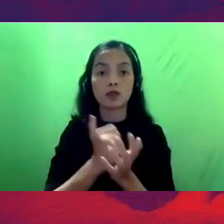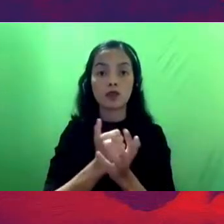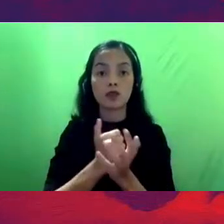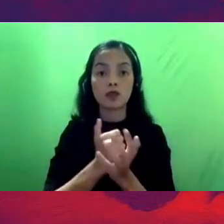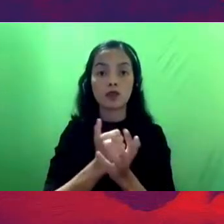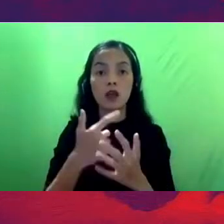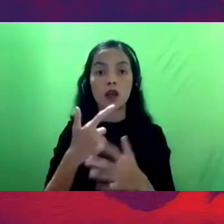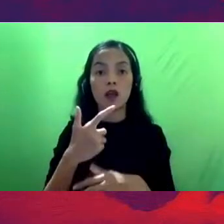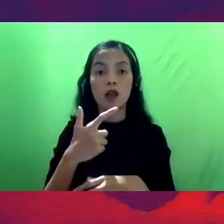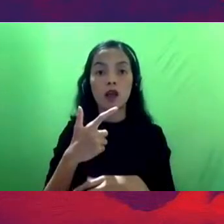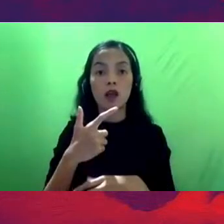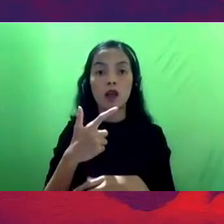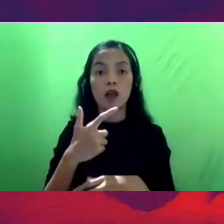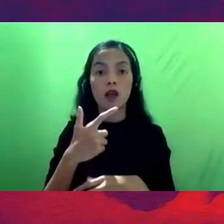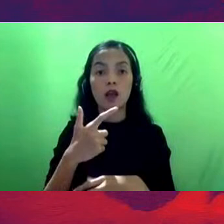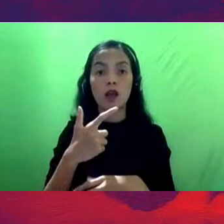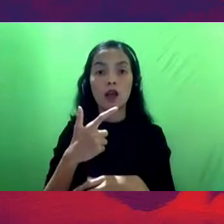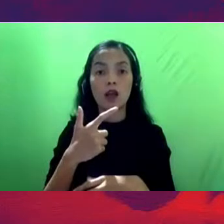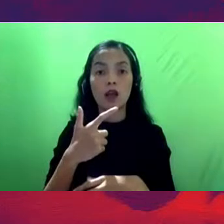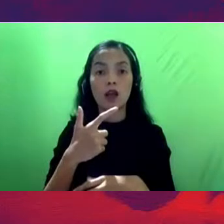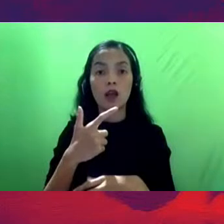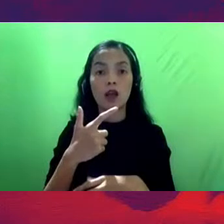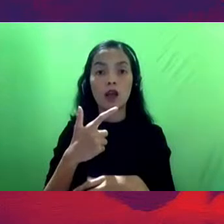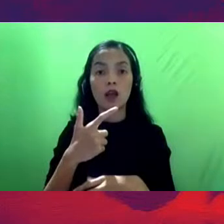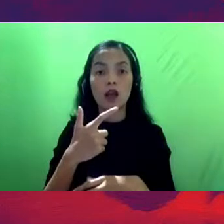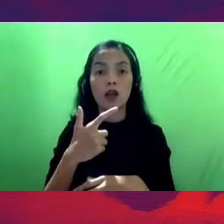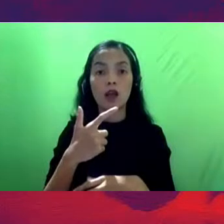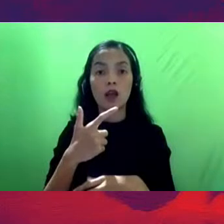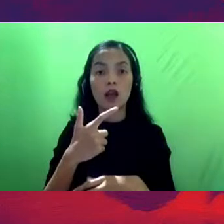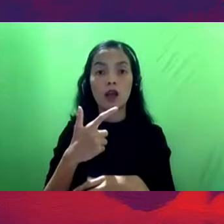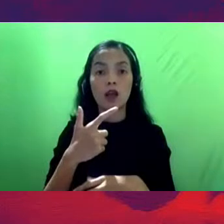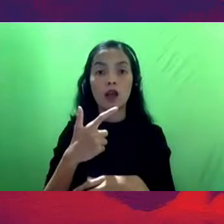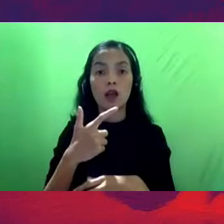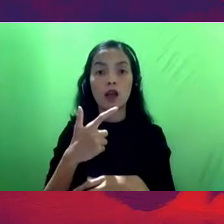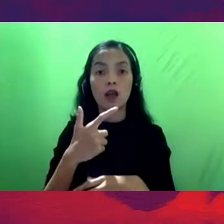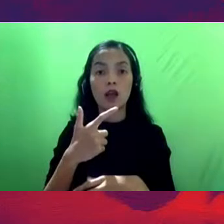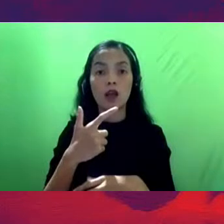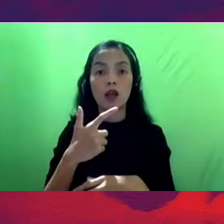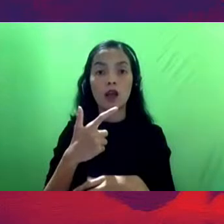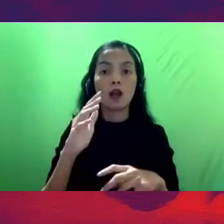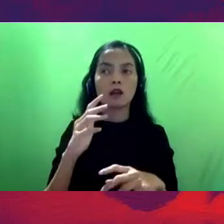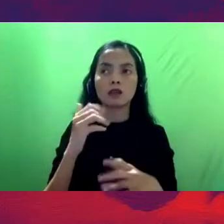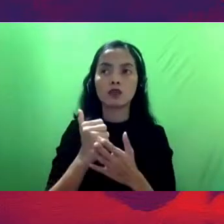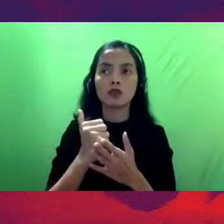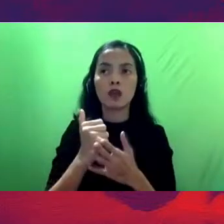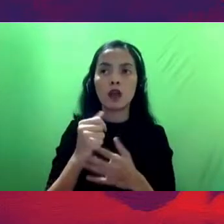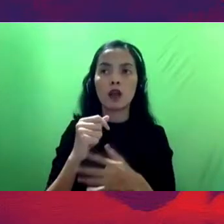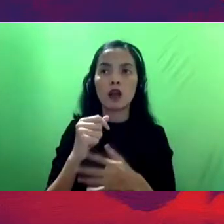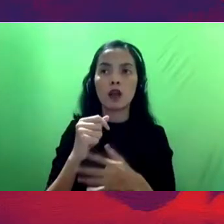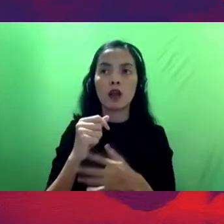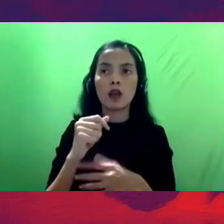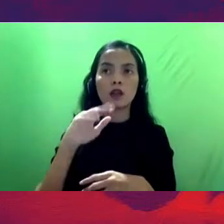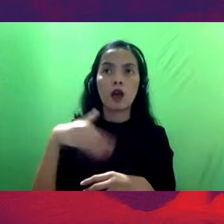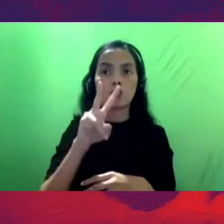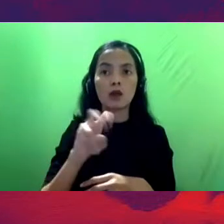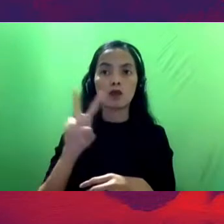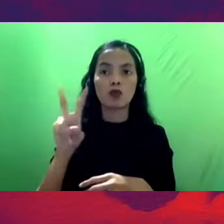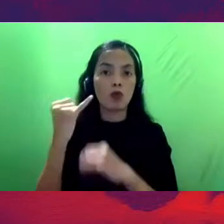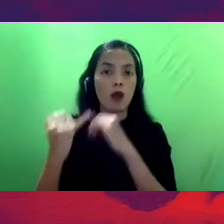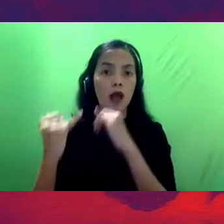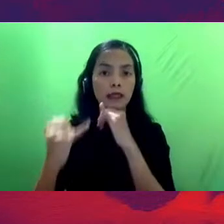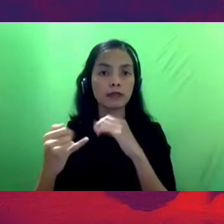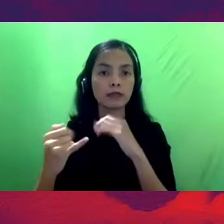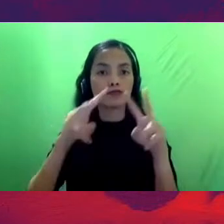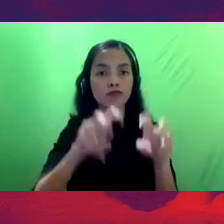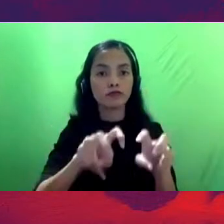conducted actually at the end of 2020, when we actually at that time experienced the first wave